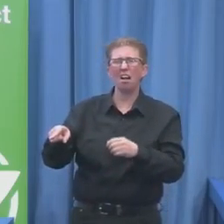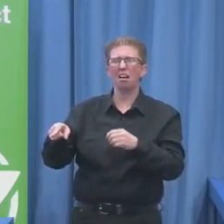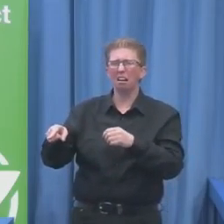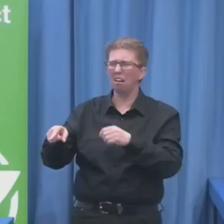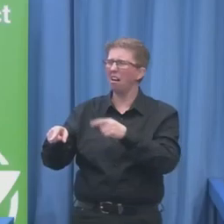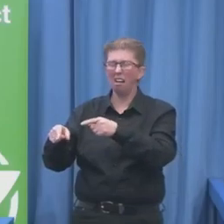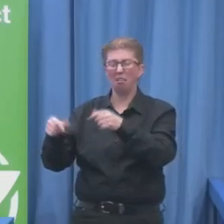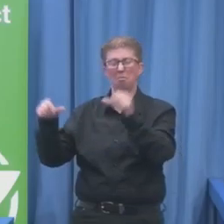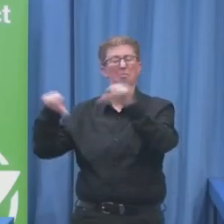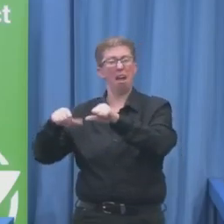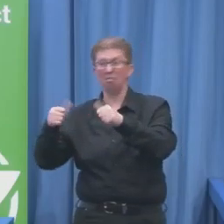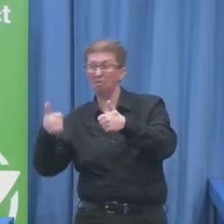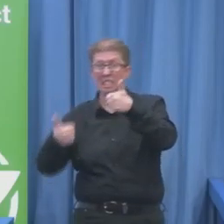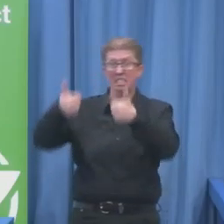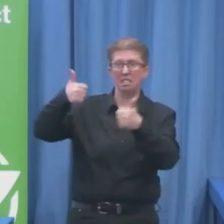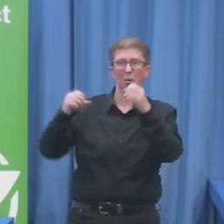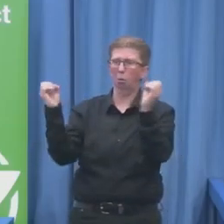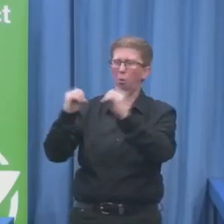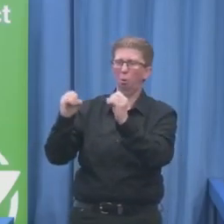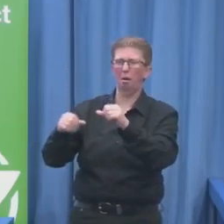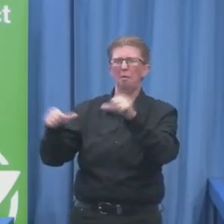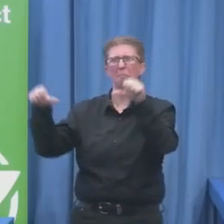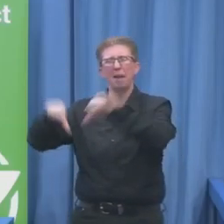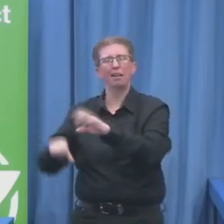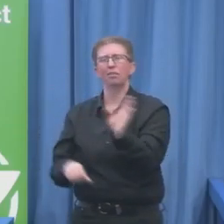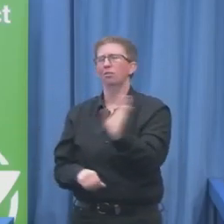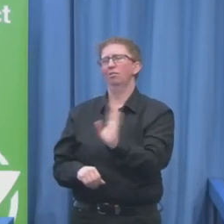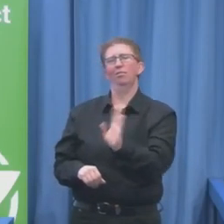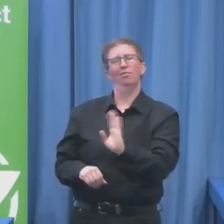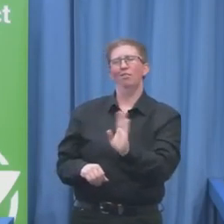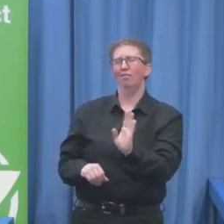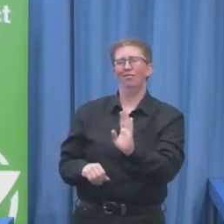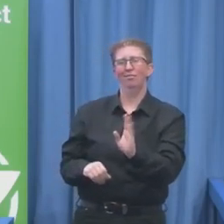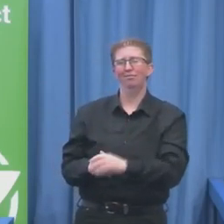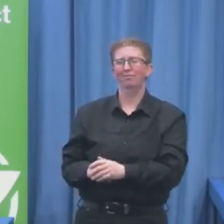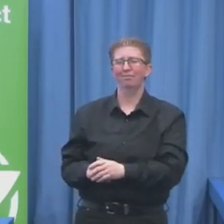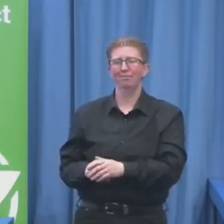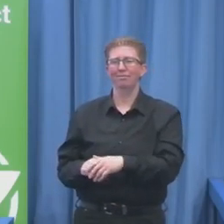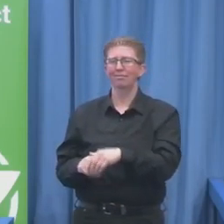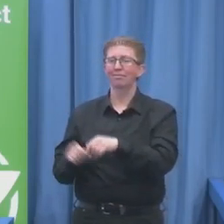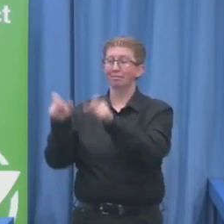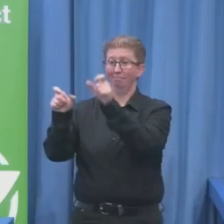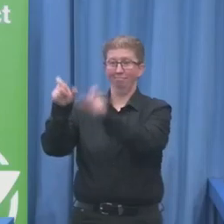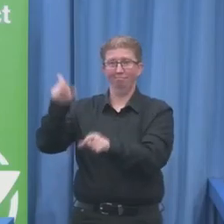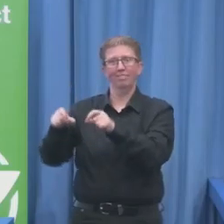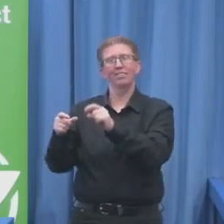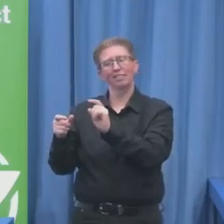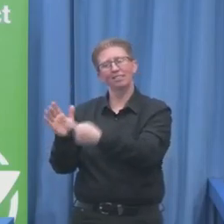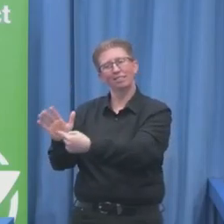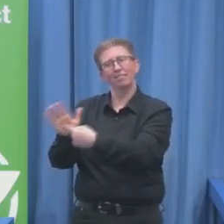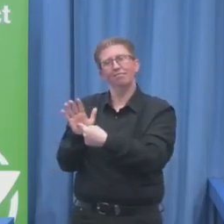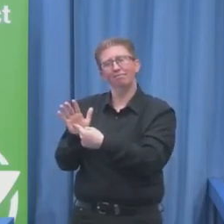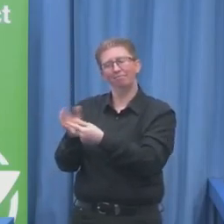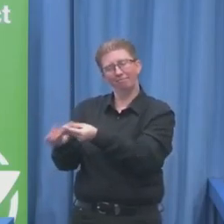which they love most, and still they don't leave us. That means that we bring them a lot of value in terms of the commercial side